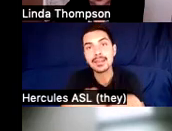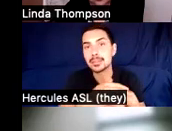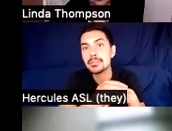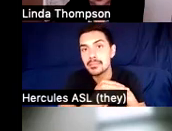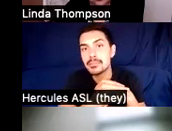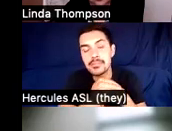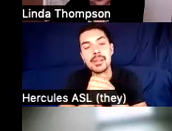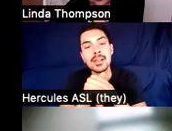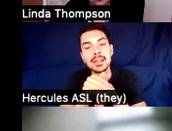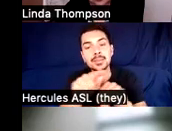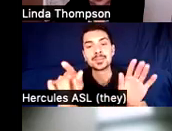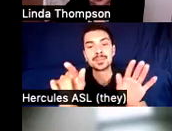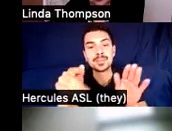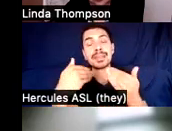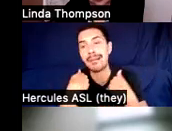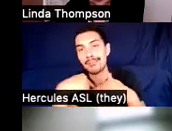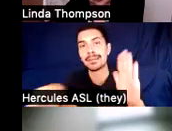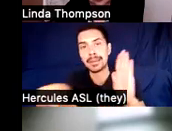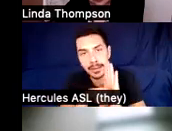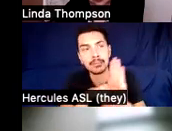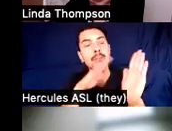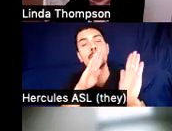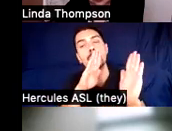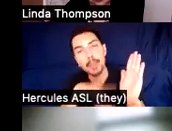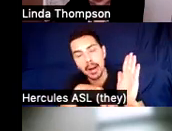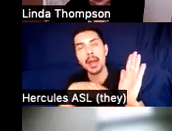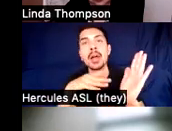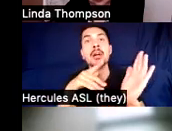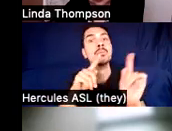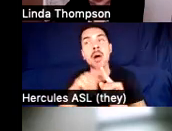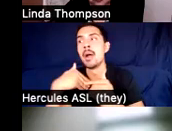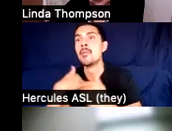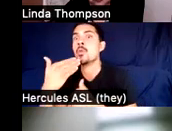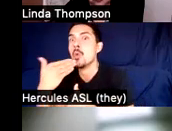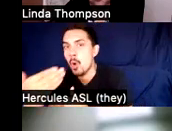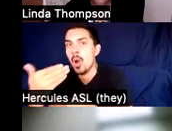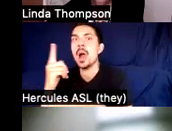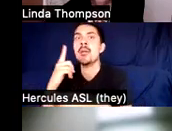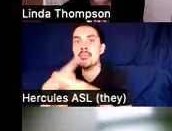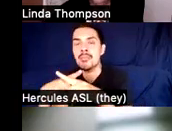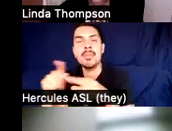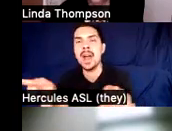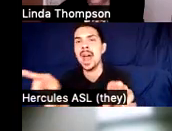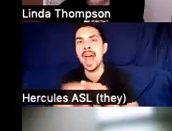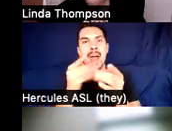just like the negative or the bad that happens, the good that happens is doing that same thing